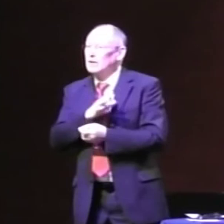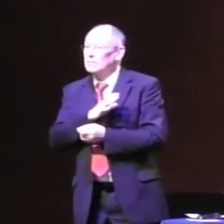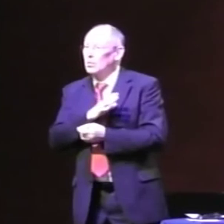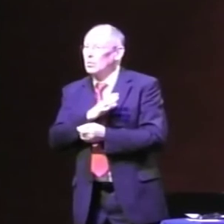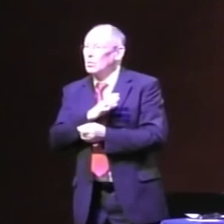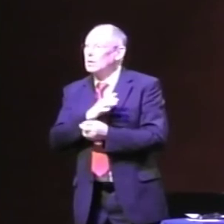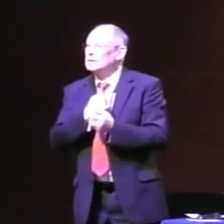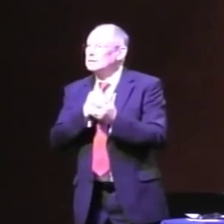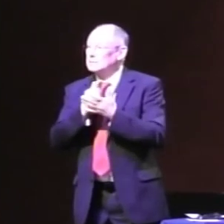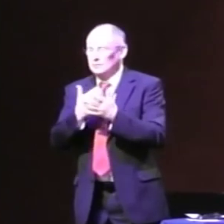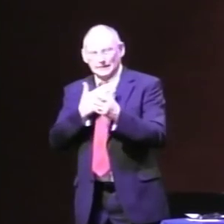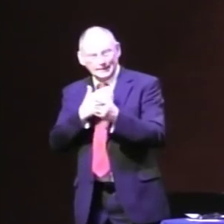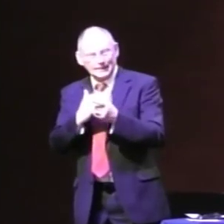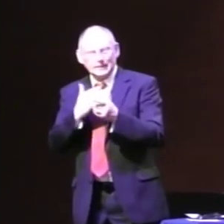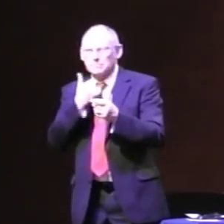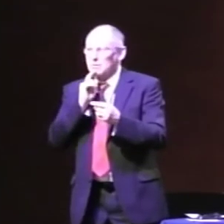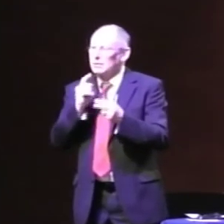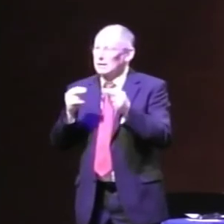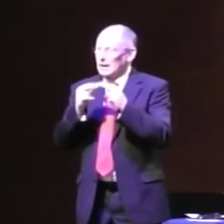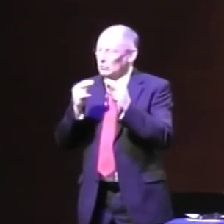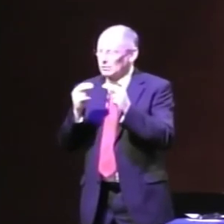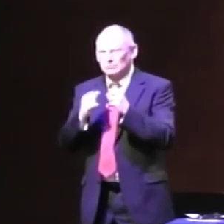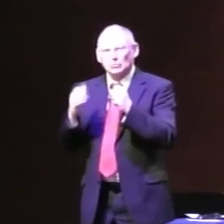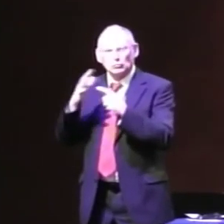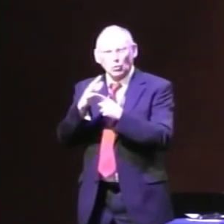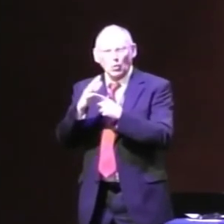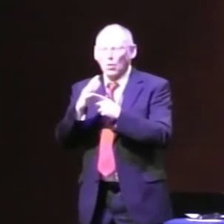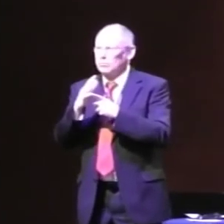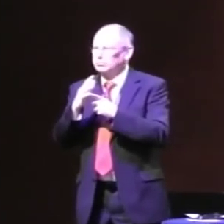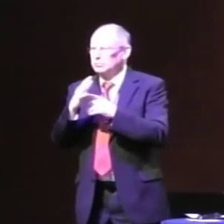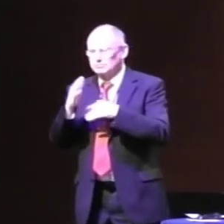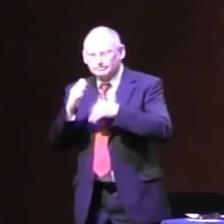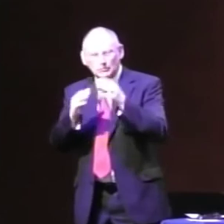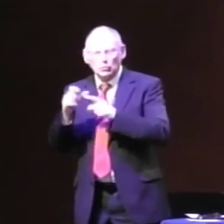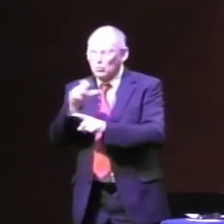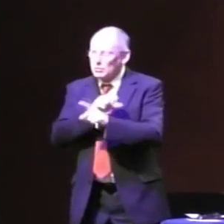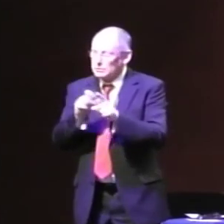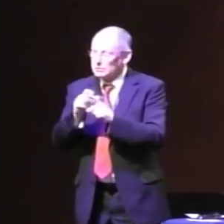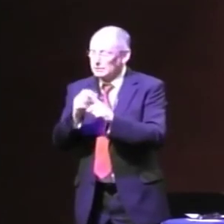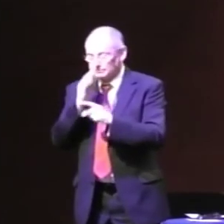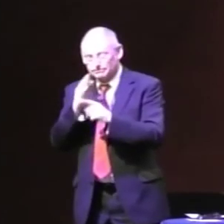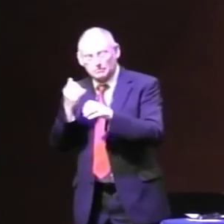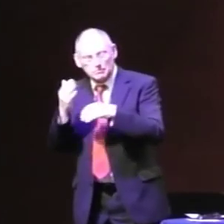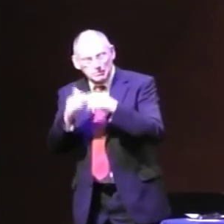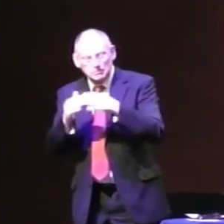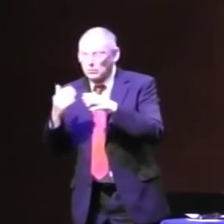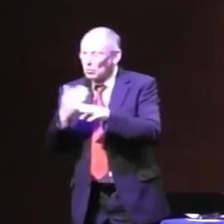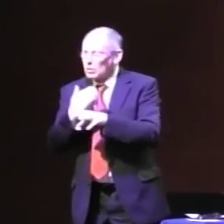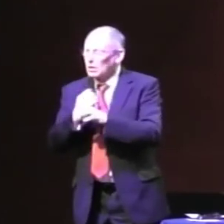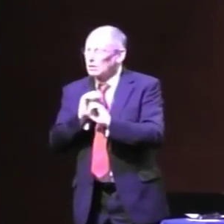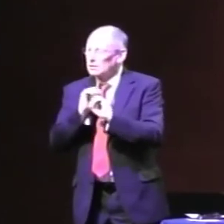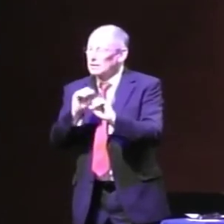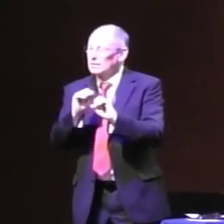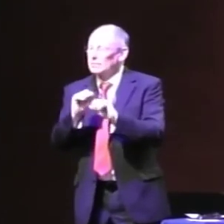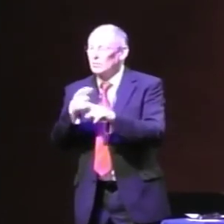need. We need public housing to be top priority, rebuilding communities, directly employed building workers. We